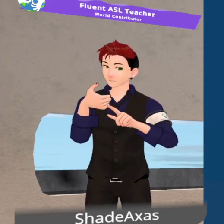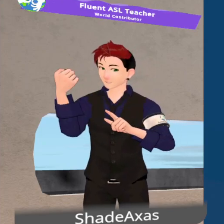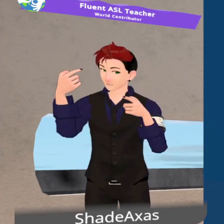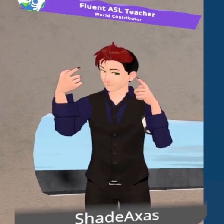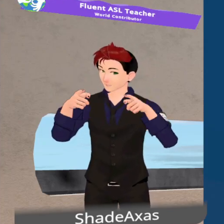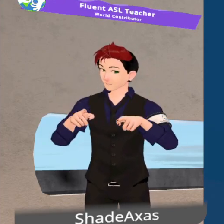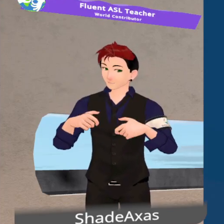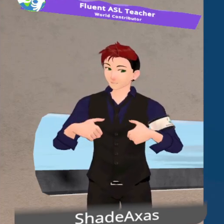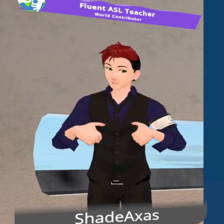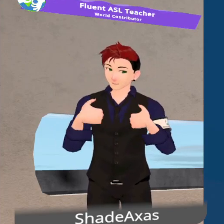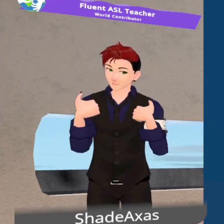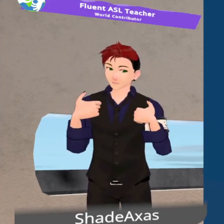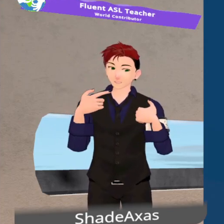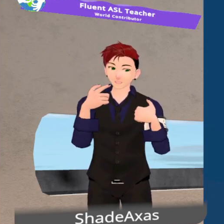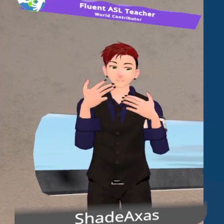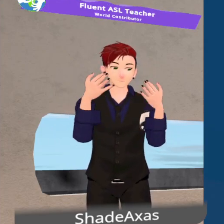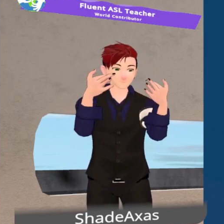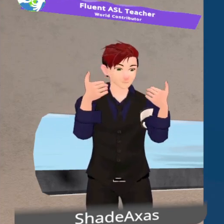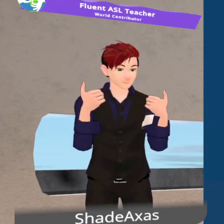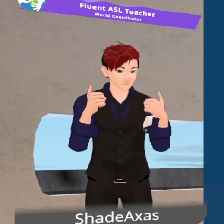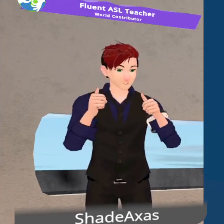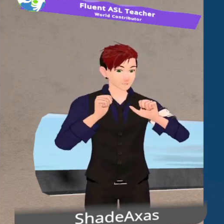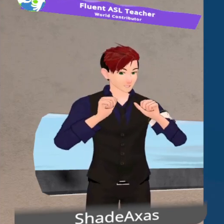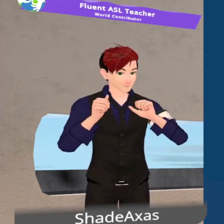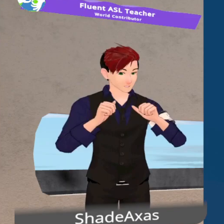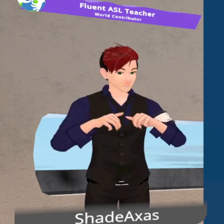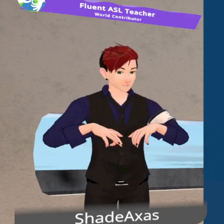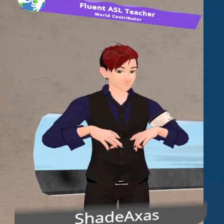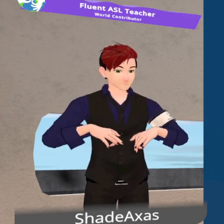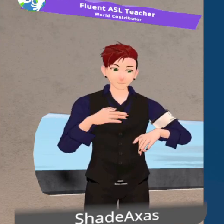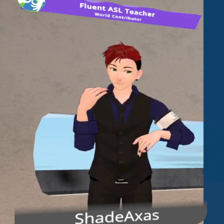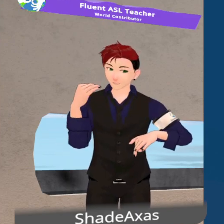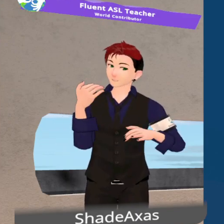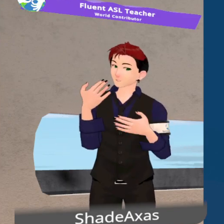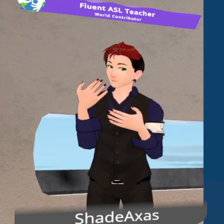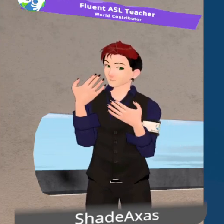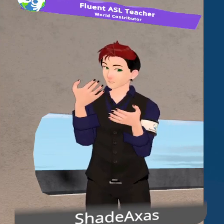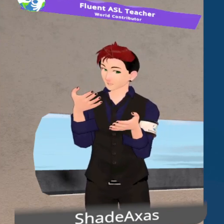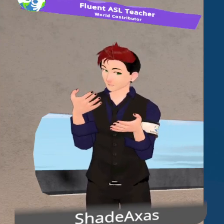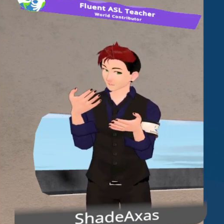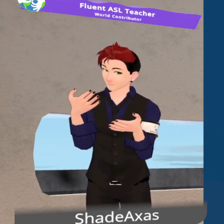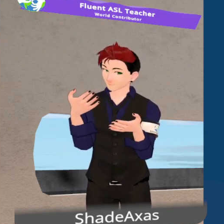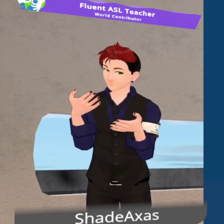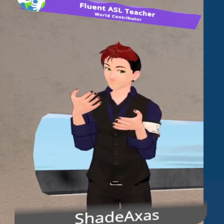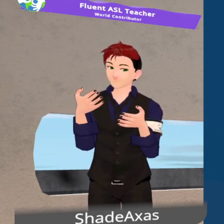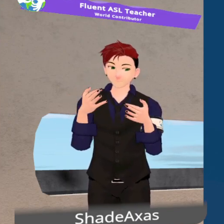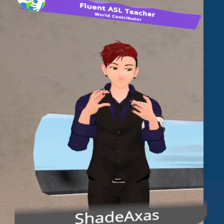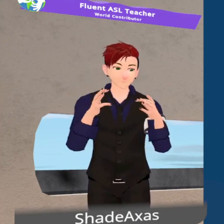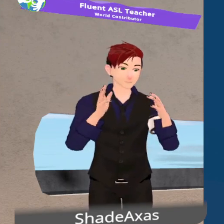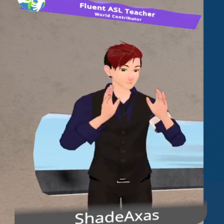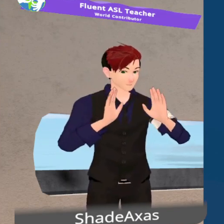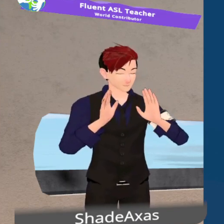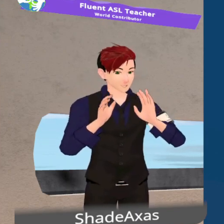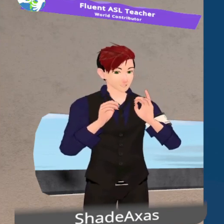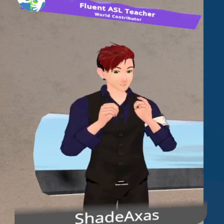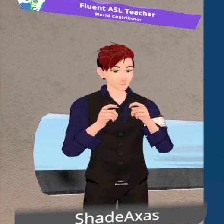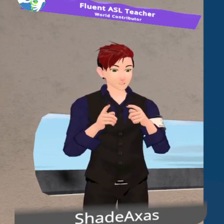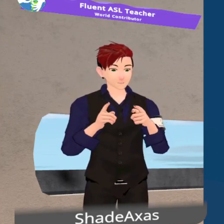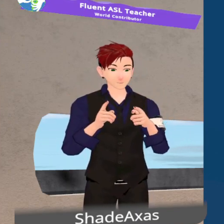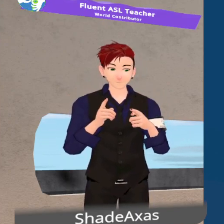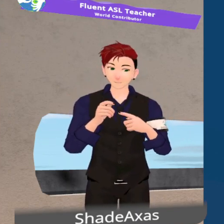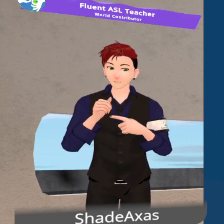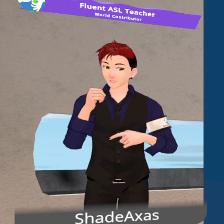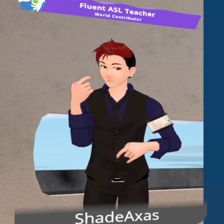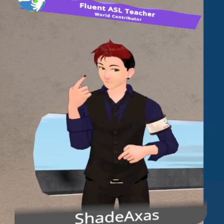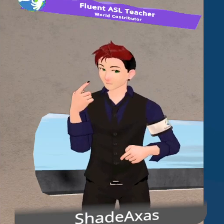been, how much language deprivation has happened in their lives. They want that communication. So if you are providing it, if you are talking with